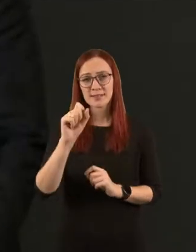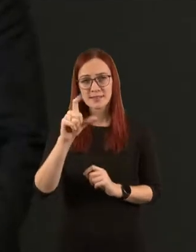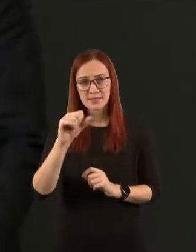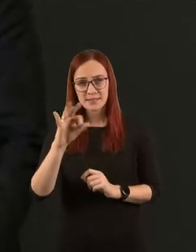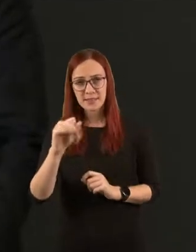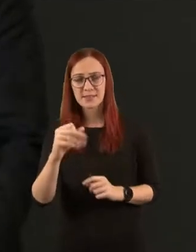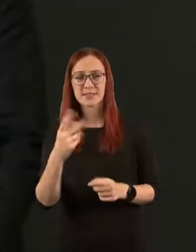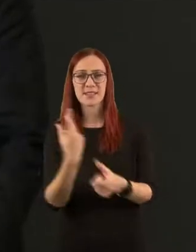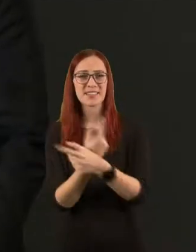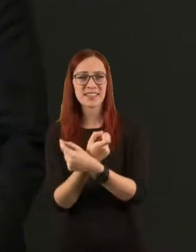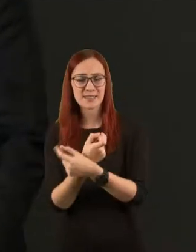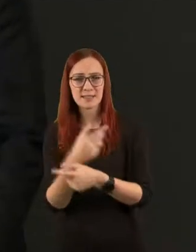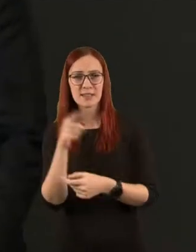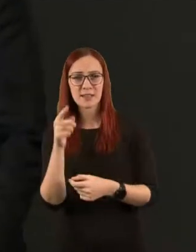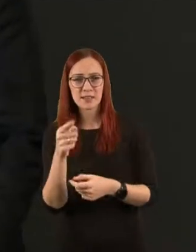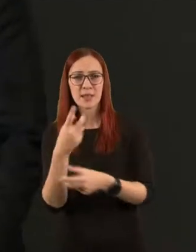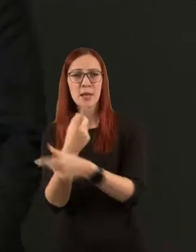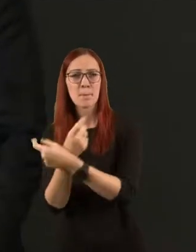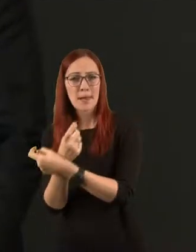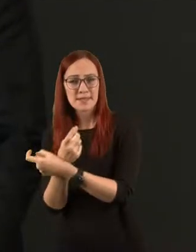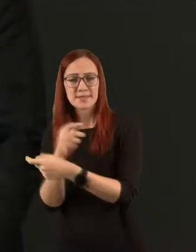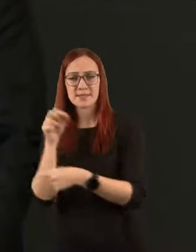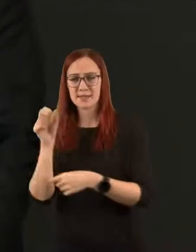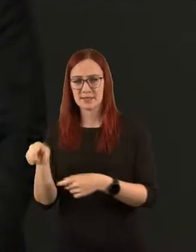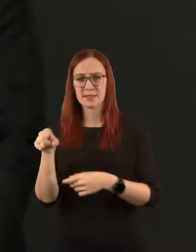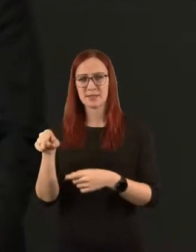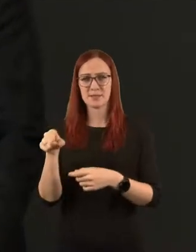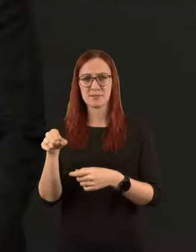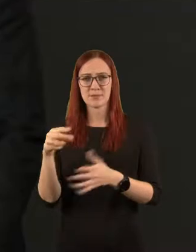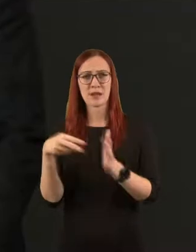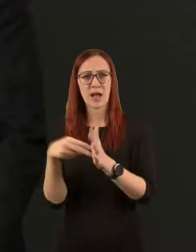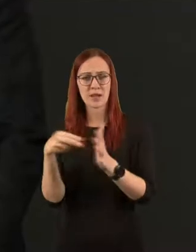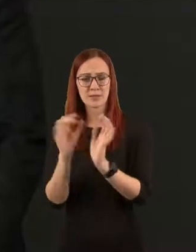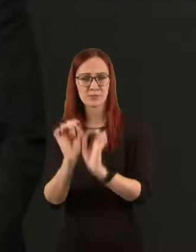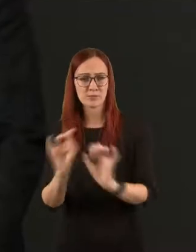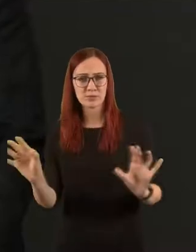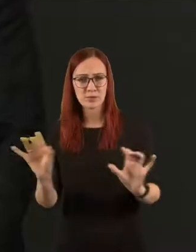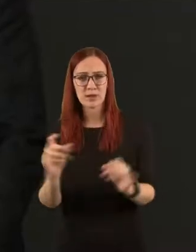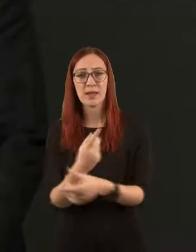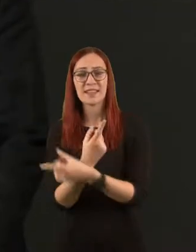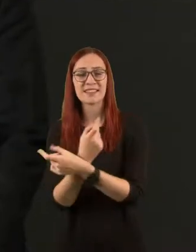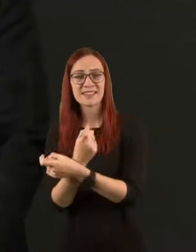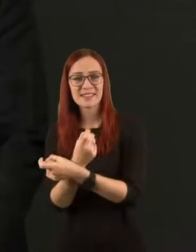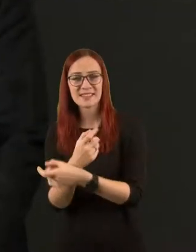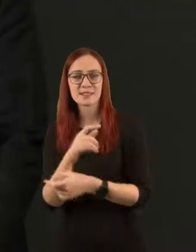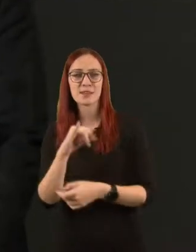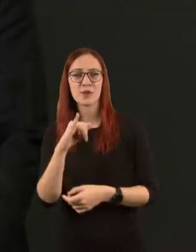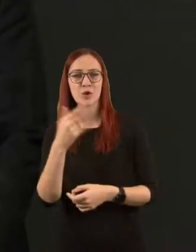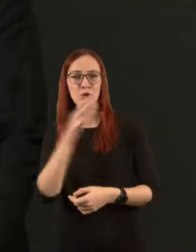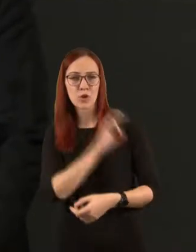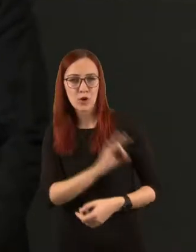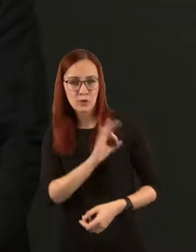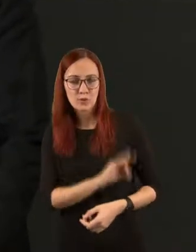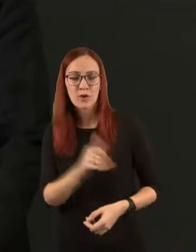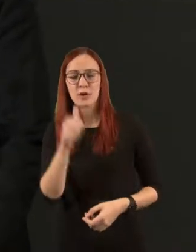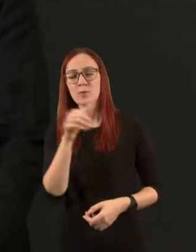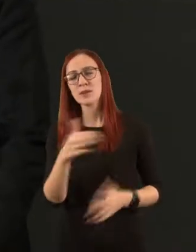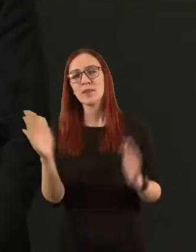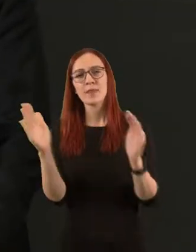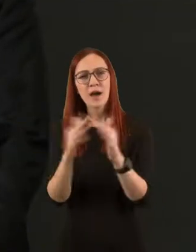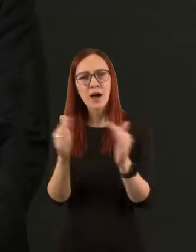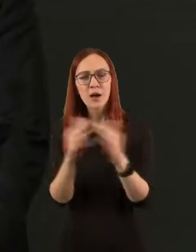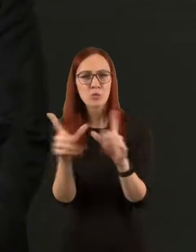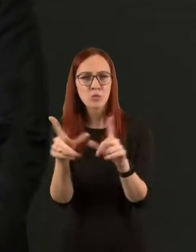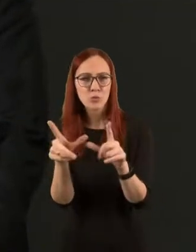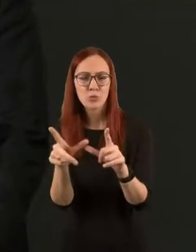appropriate measures to limit the burden on the most affected firms and households. Many of